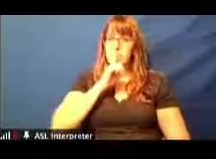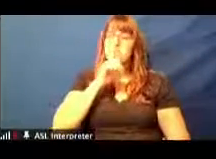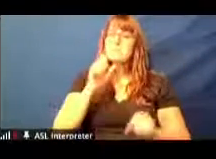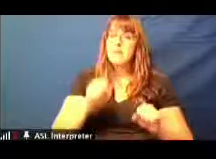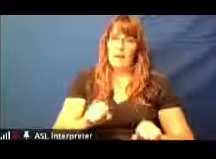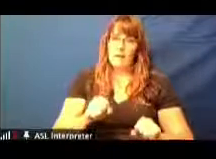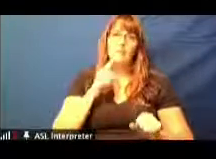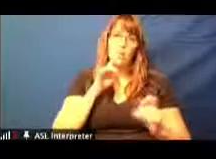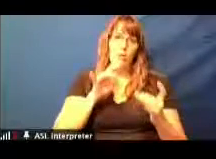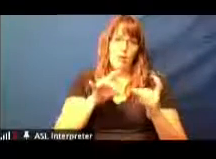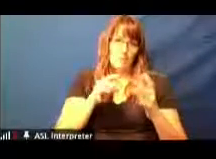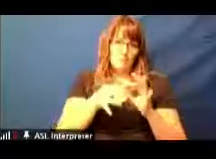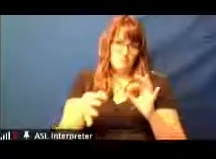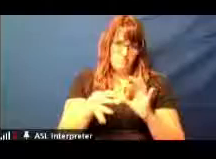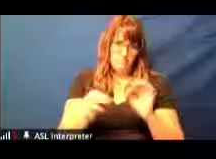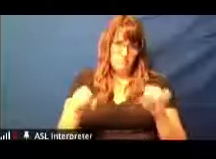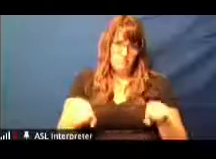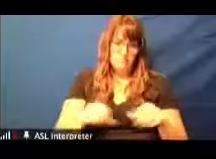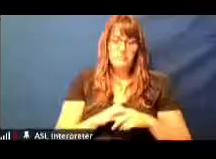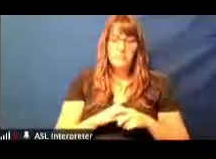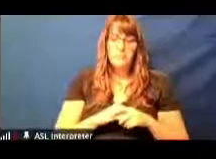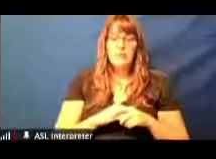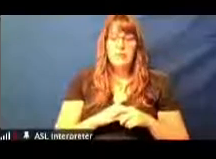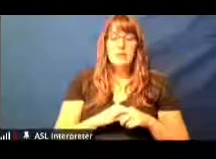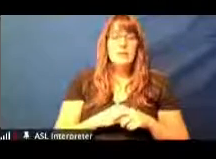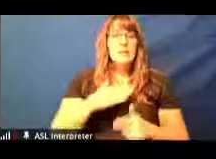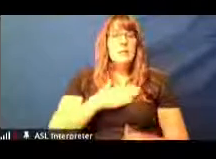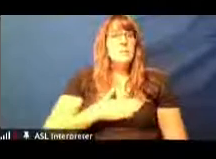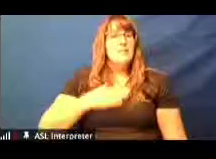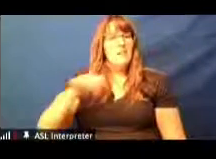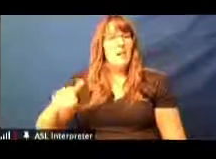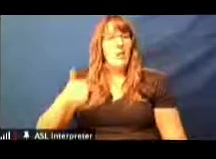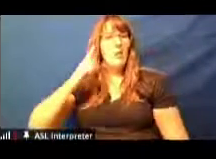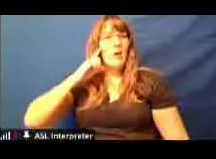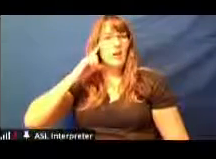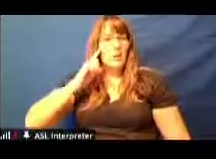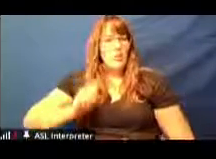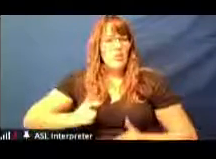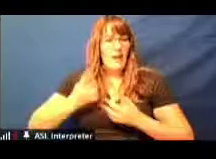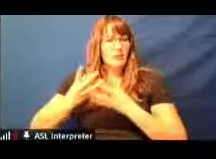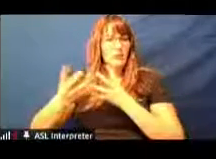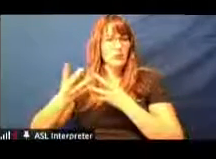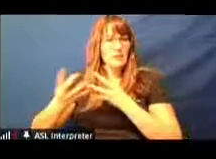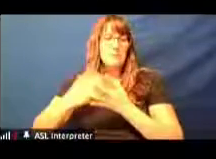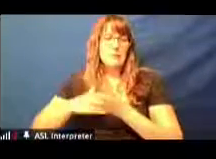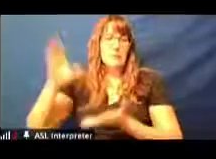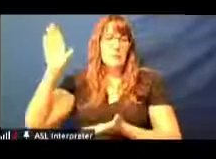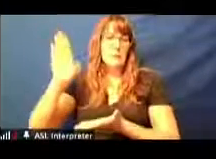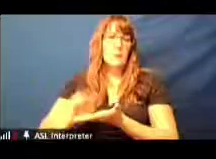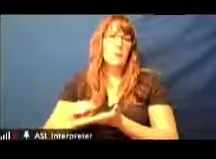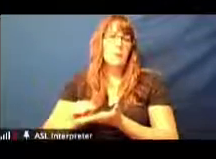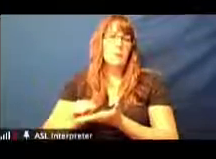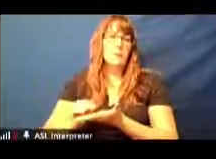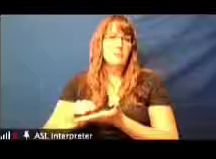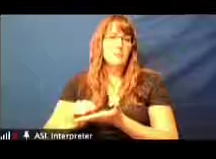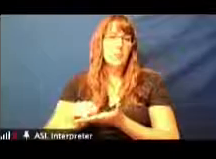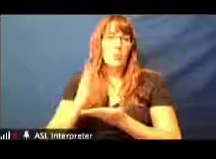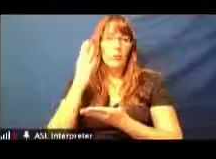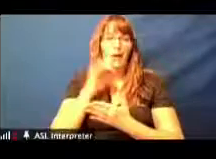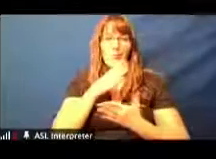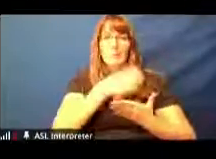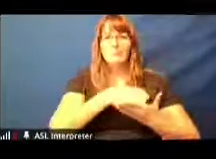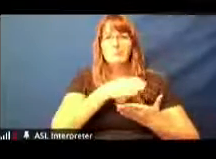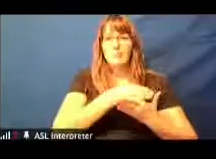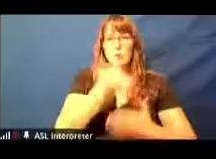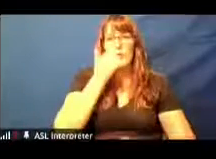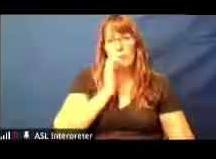public comment. Please make sure to mute your computer or live stream audio to prevent any feedback or distortion during your